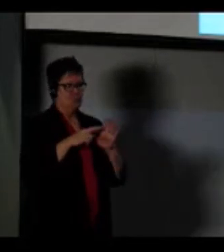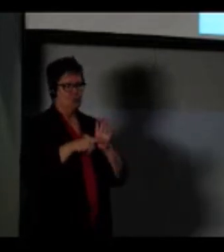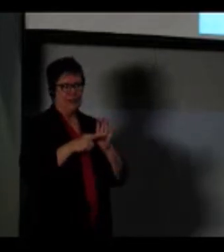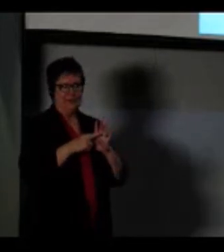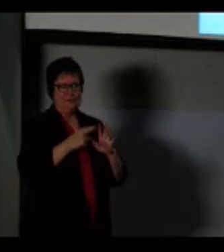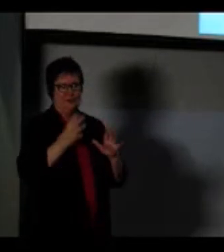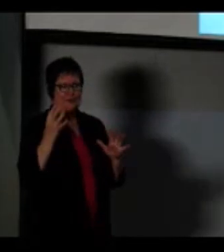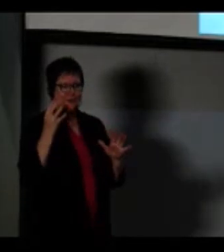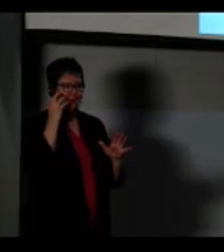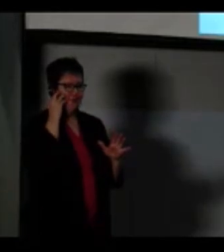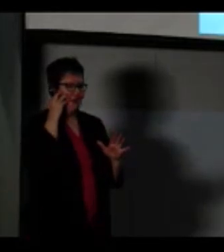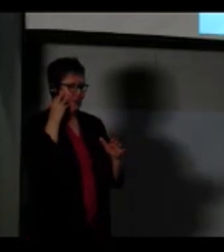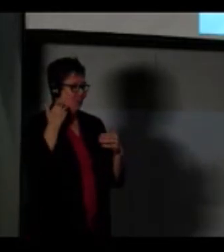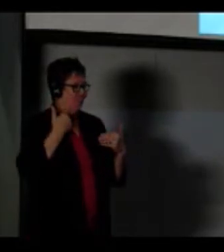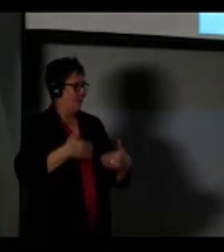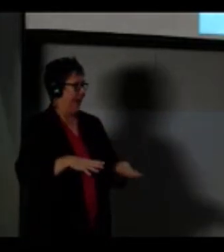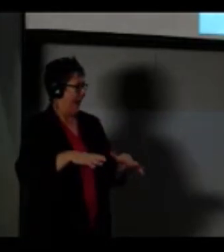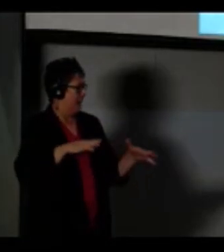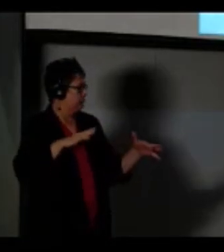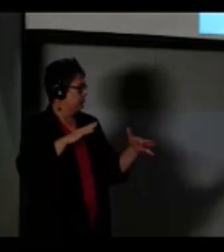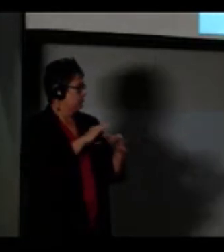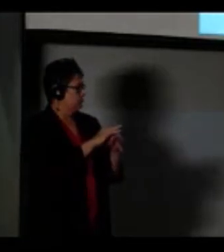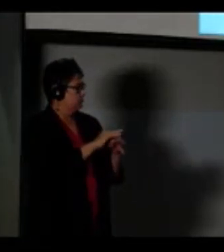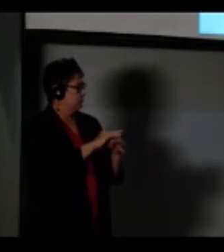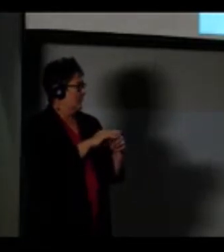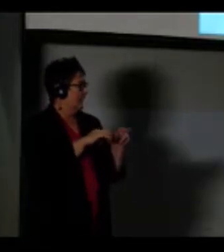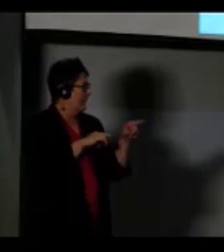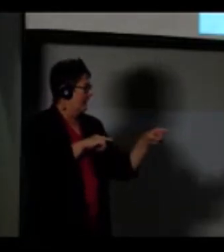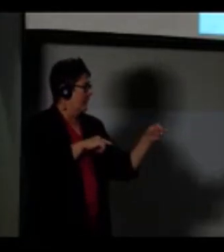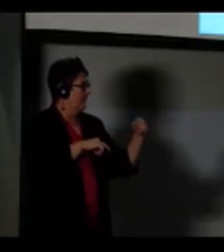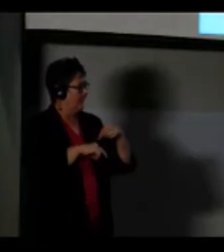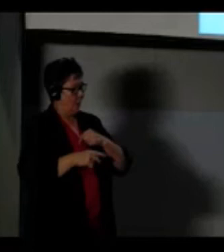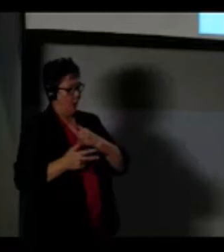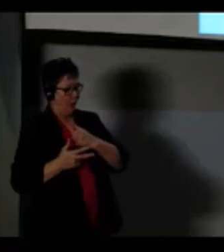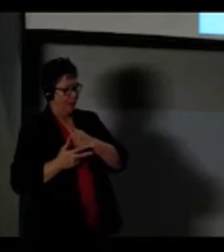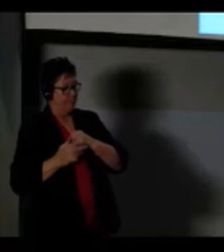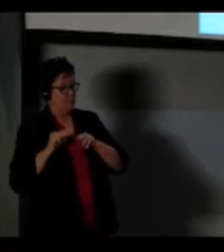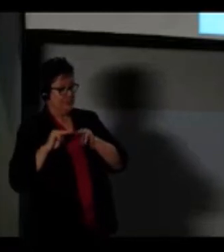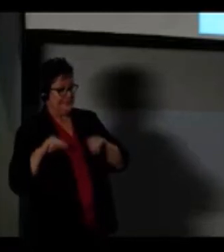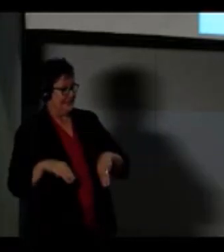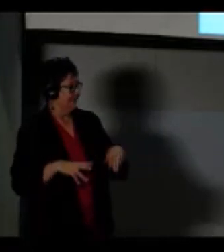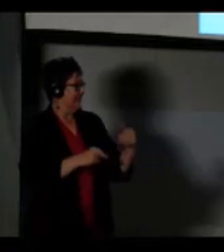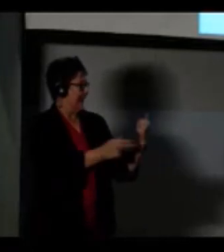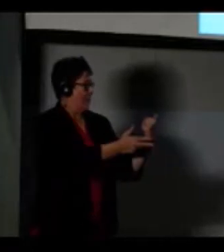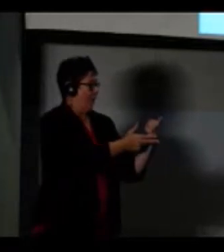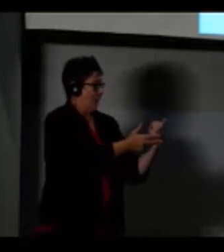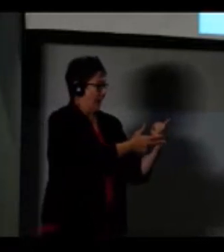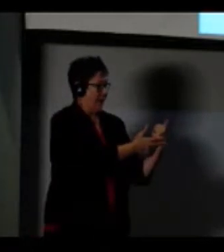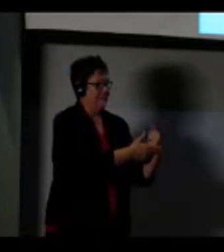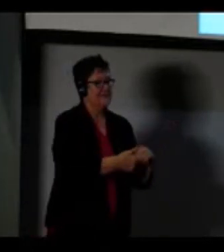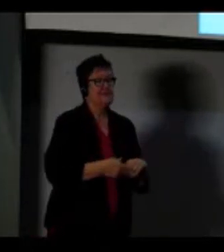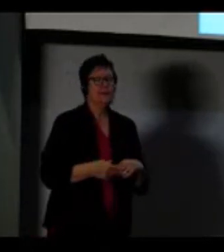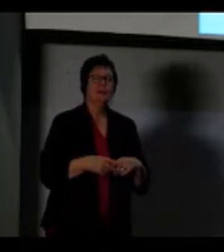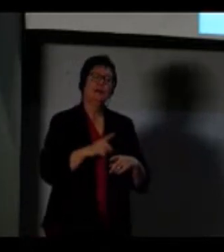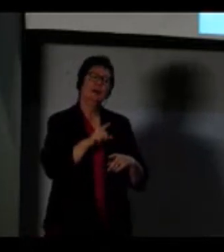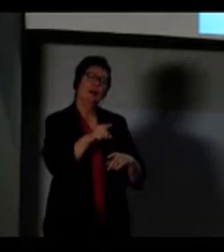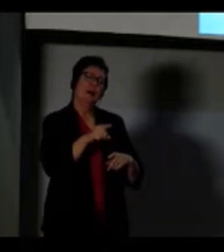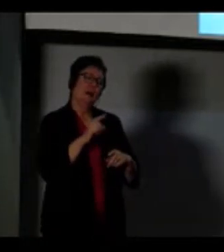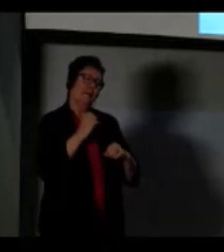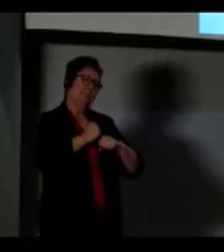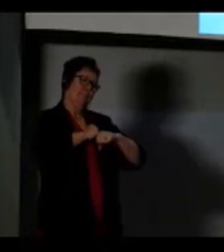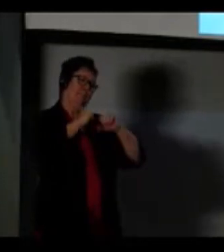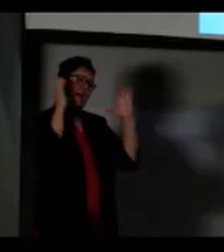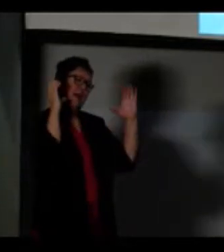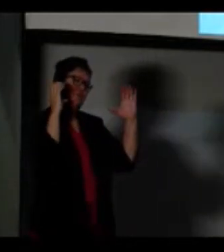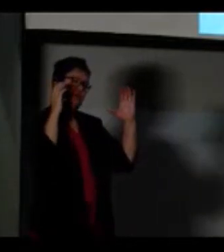could open up by linking between museums and archives. So take a moment, if you will, to imagine